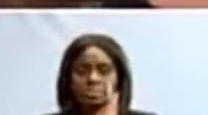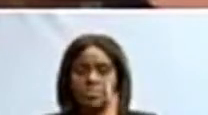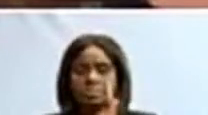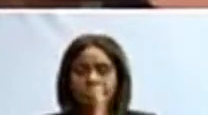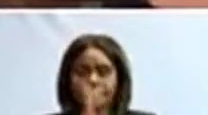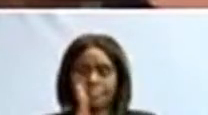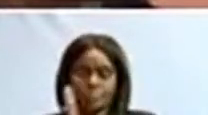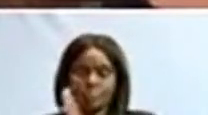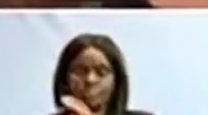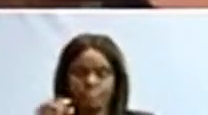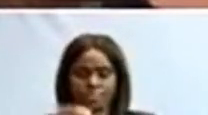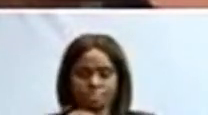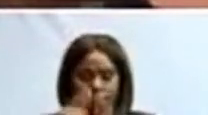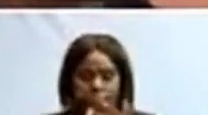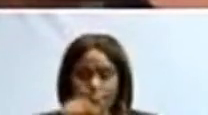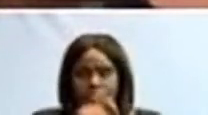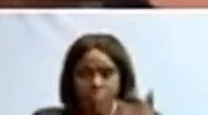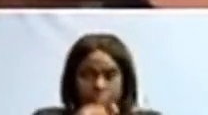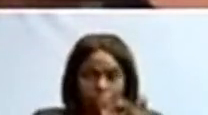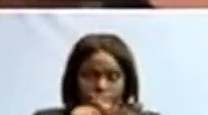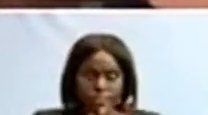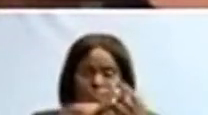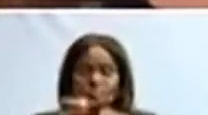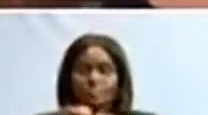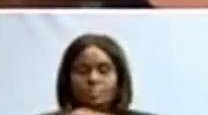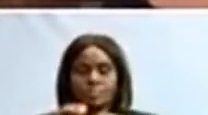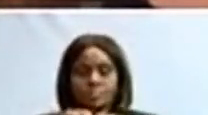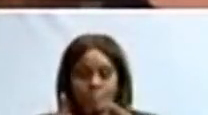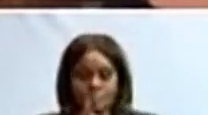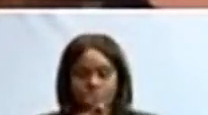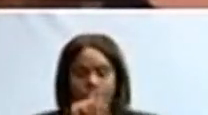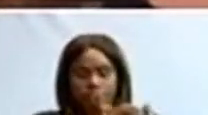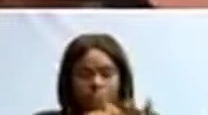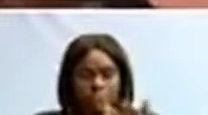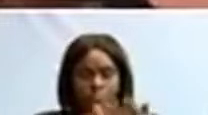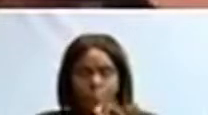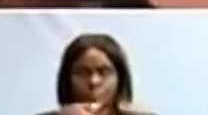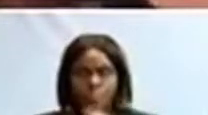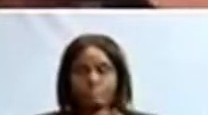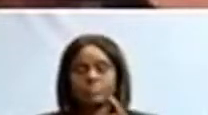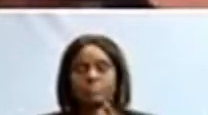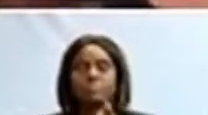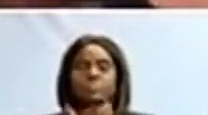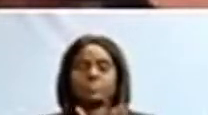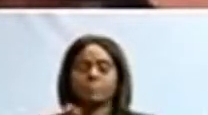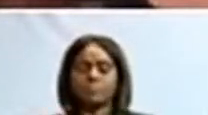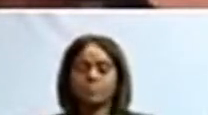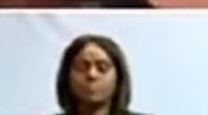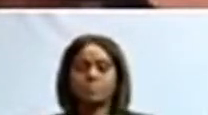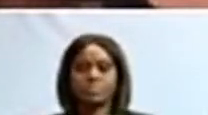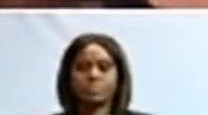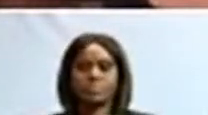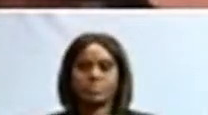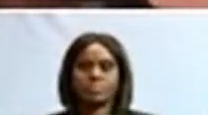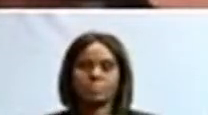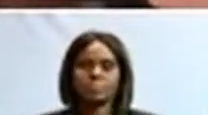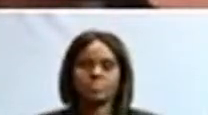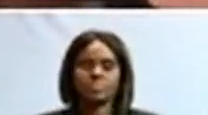guiding on deductions at source.